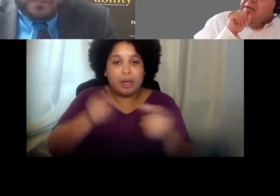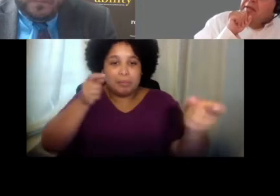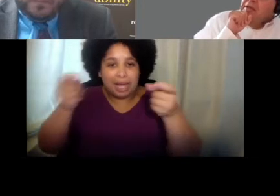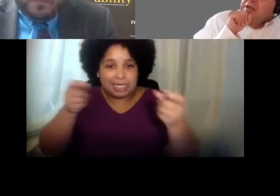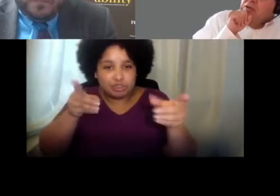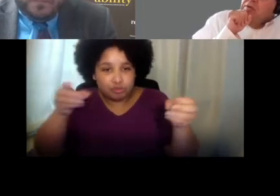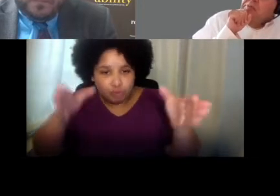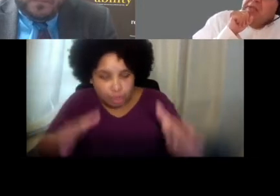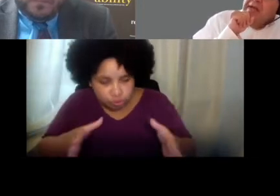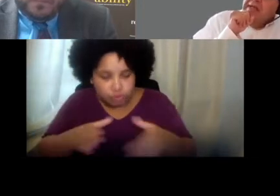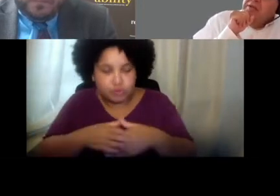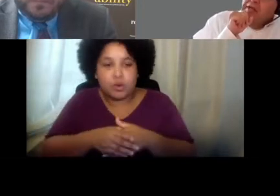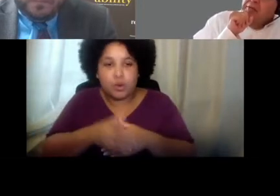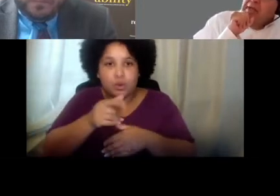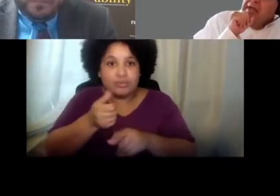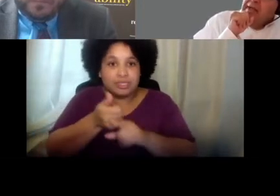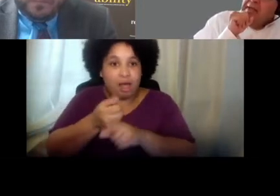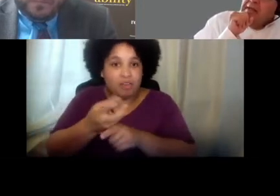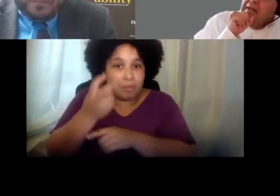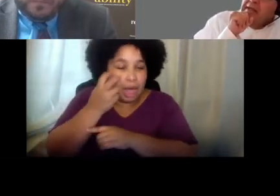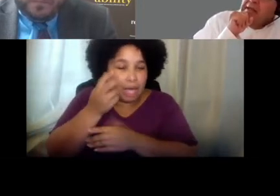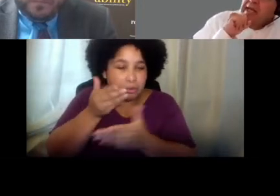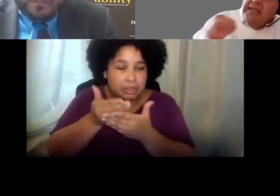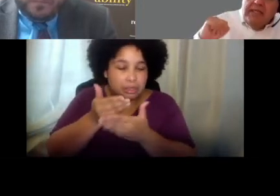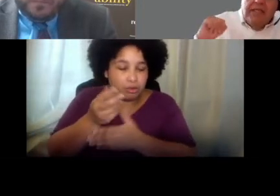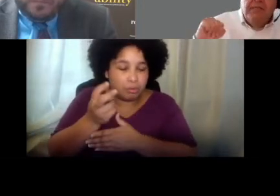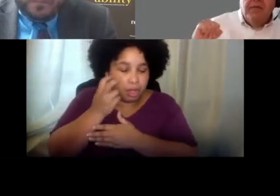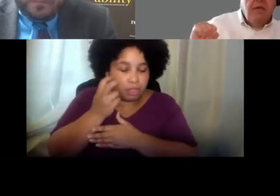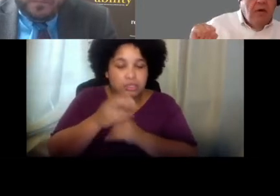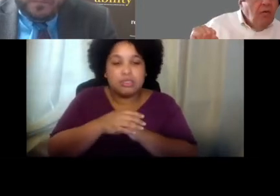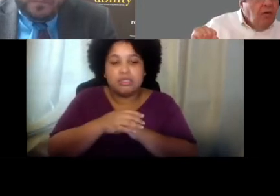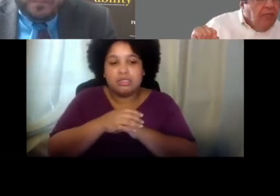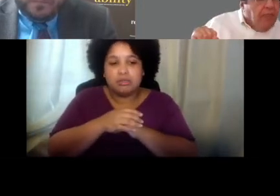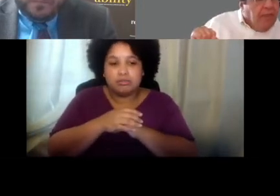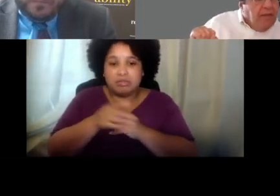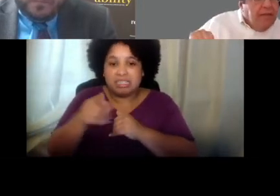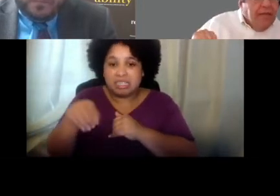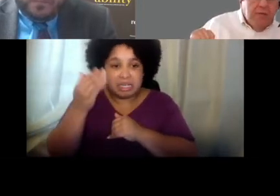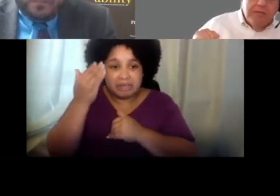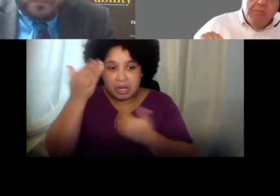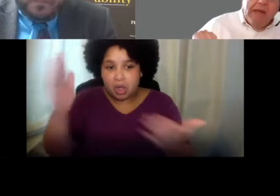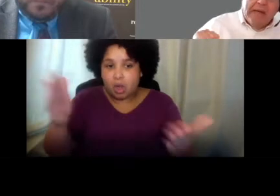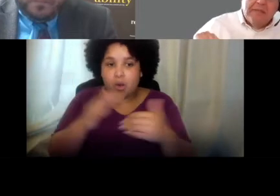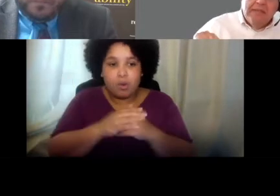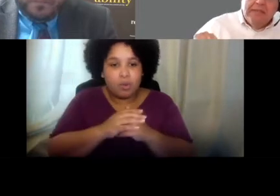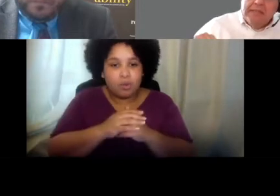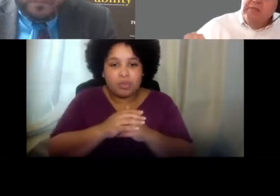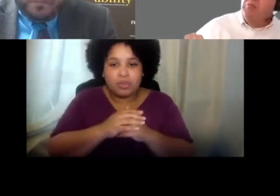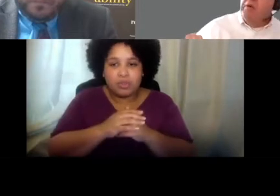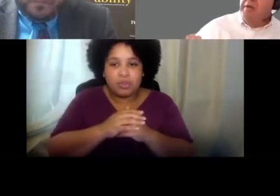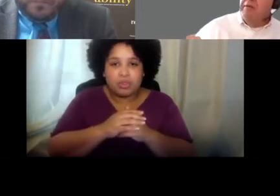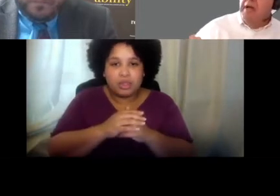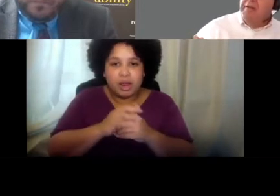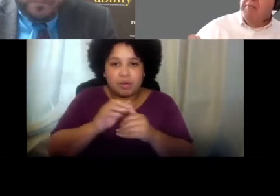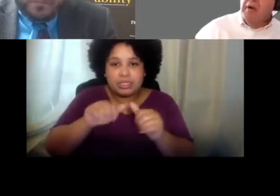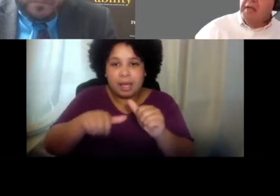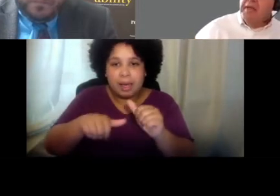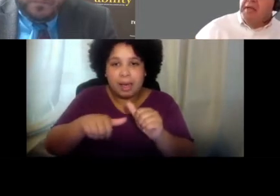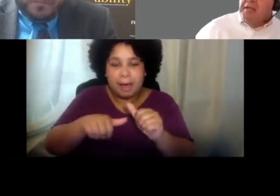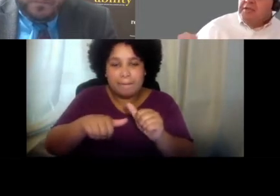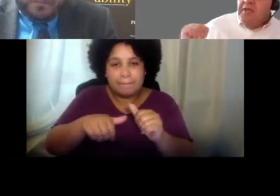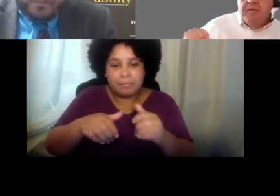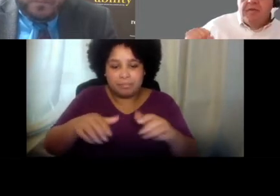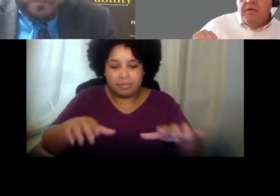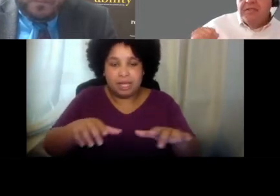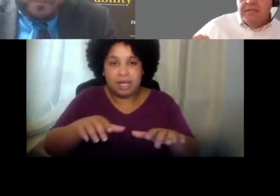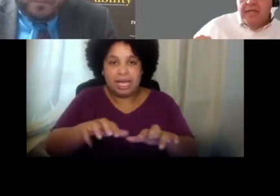director who was blind or near blind. And he didn't even know that there was a backlit keyboard on the market.